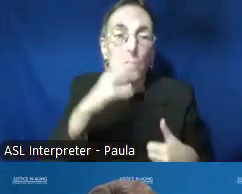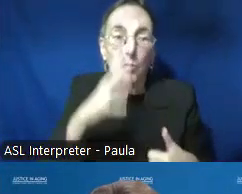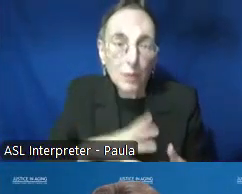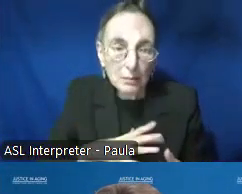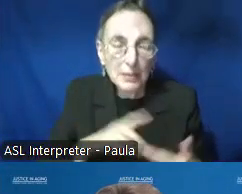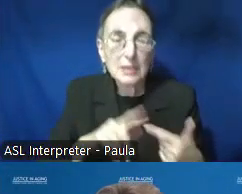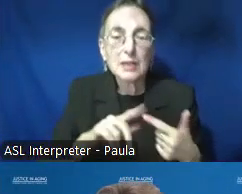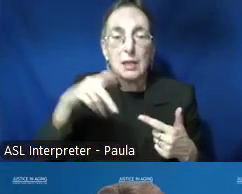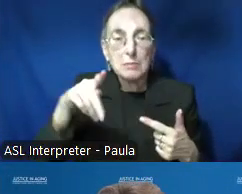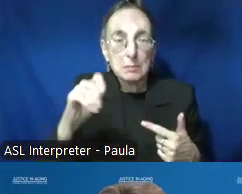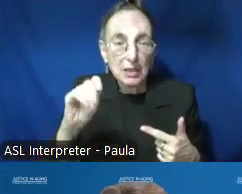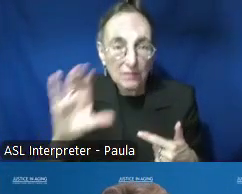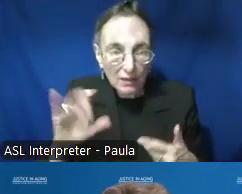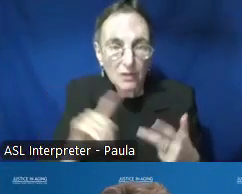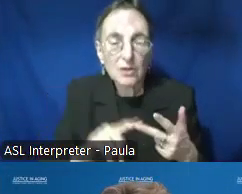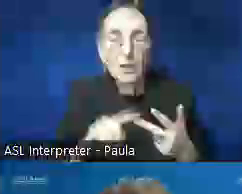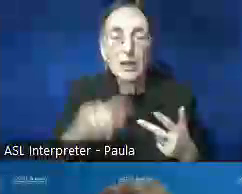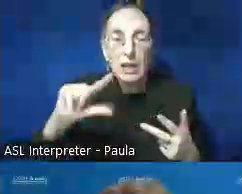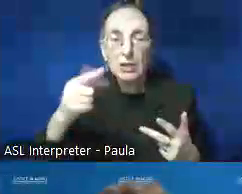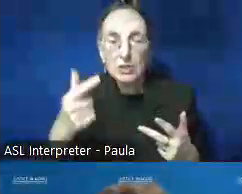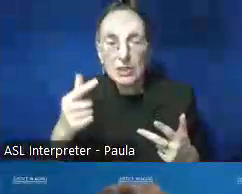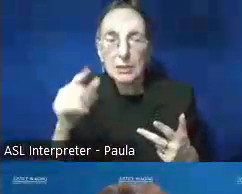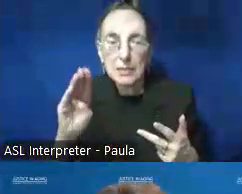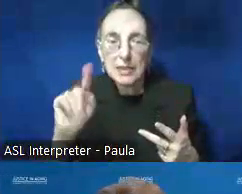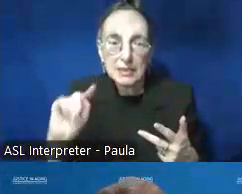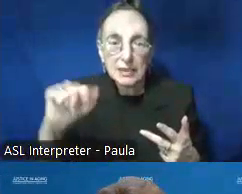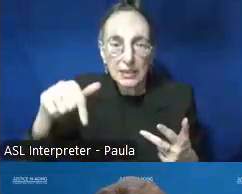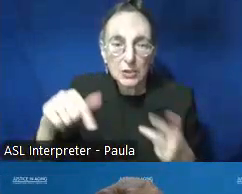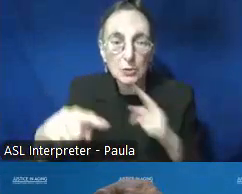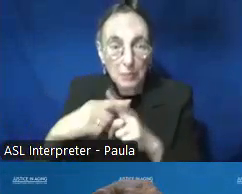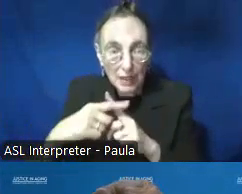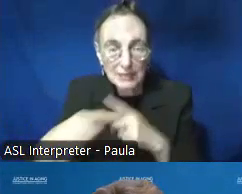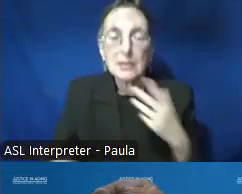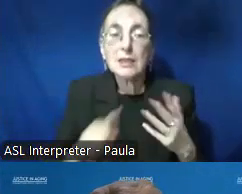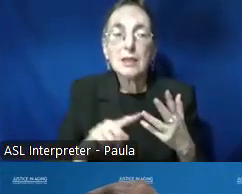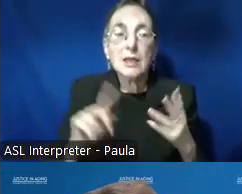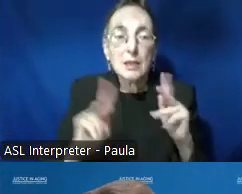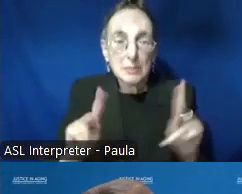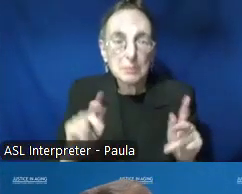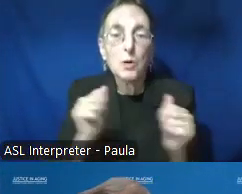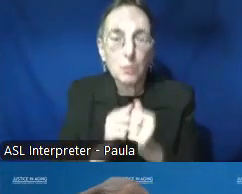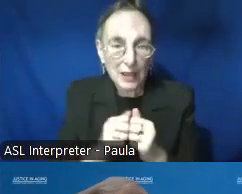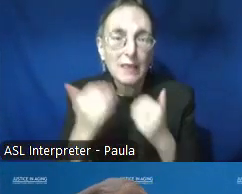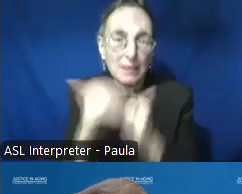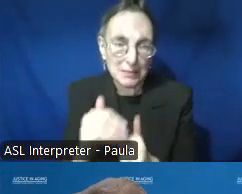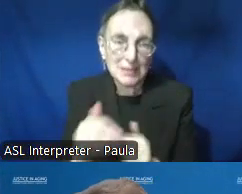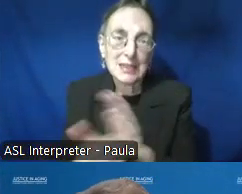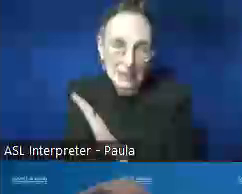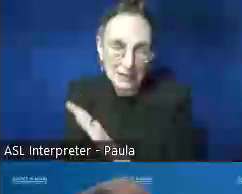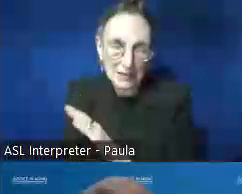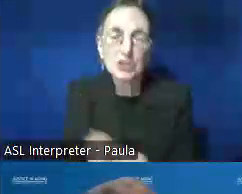color, LGBTQ plus individuals, people with limited English proficiency, and people